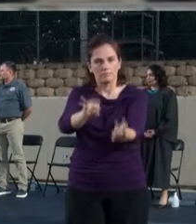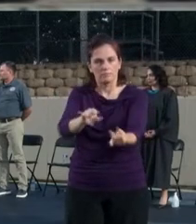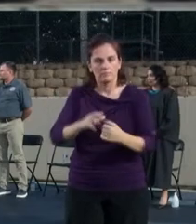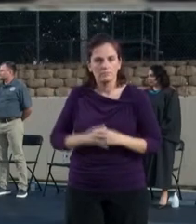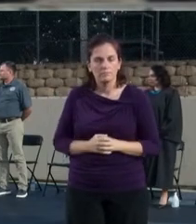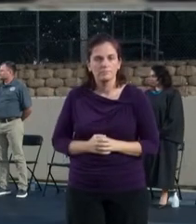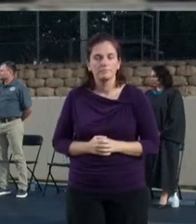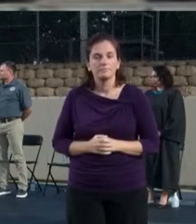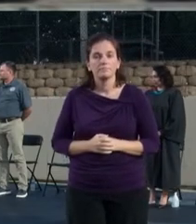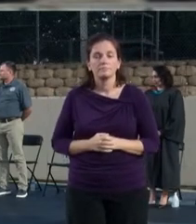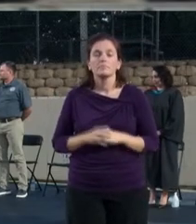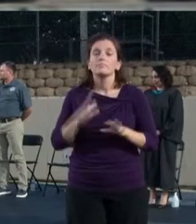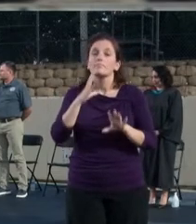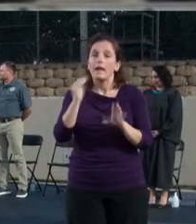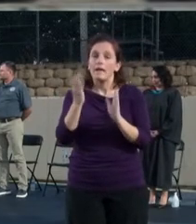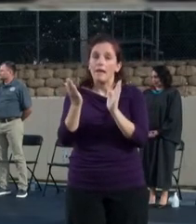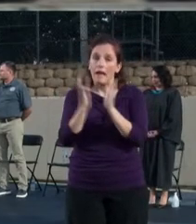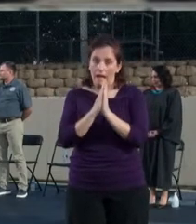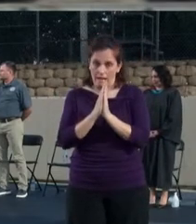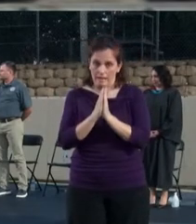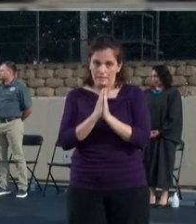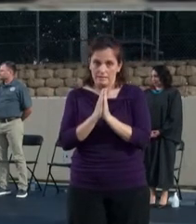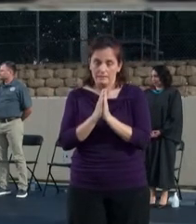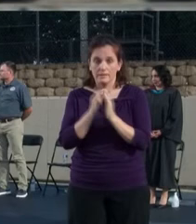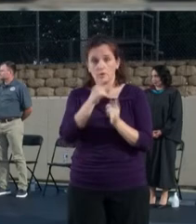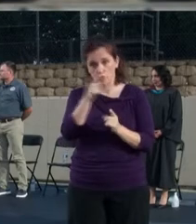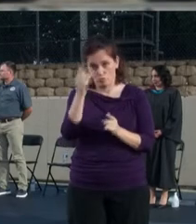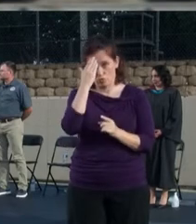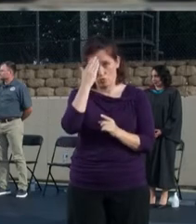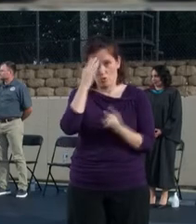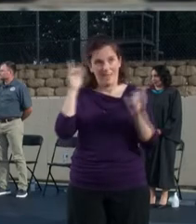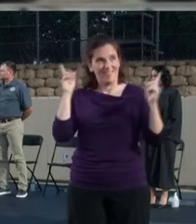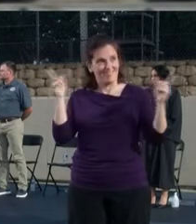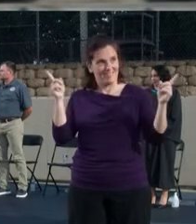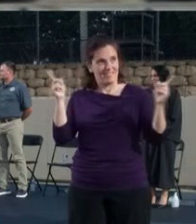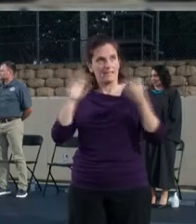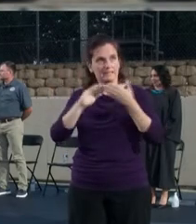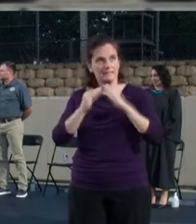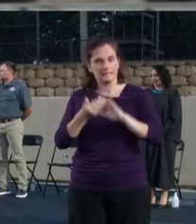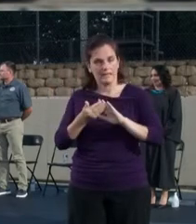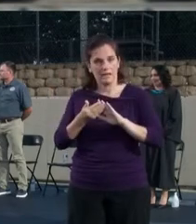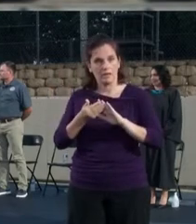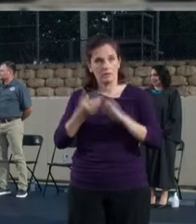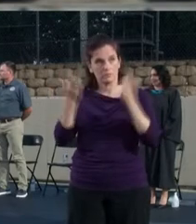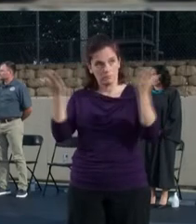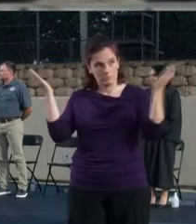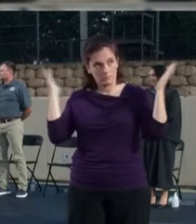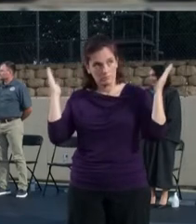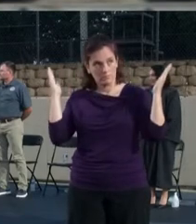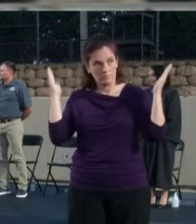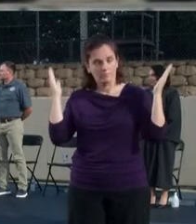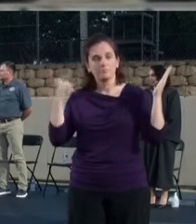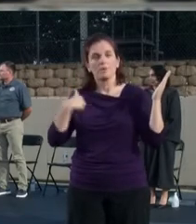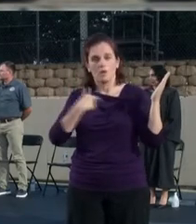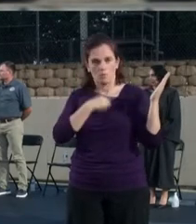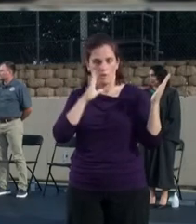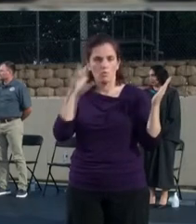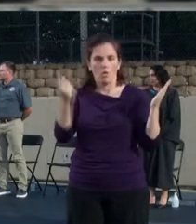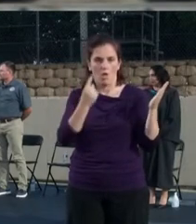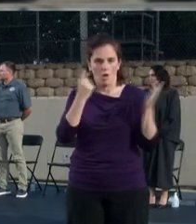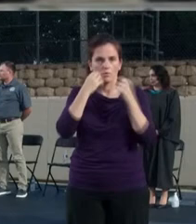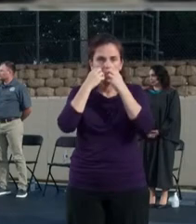ask that you know this. This town, your home, the men and women standing over you, we will always love